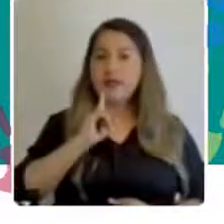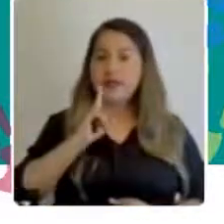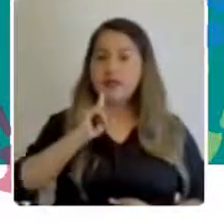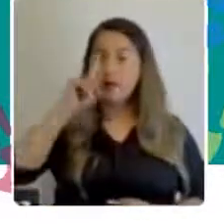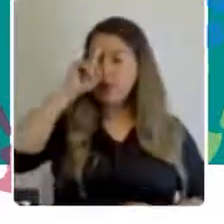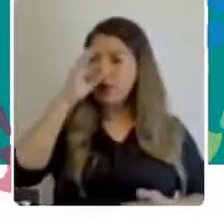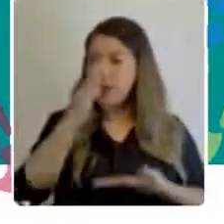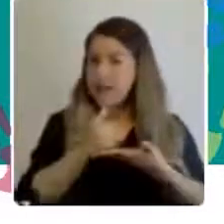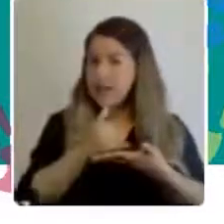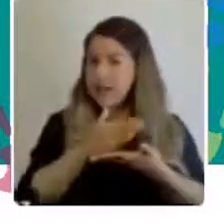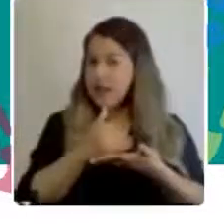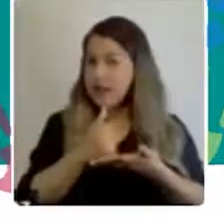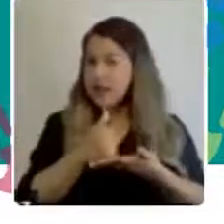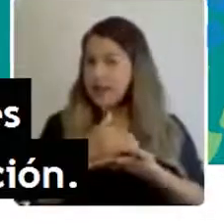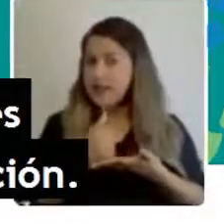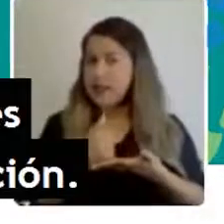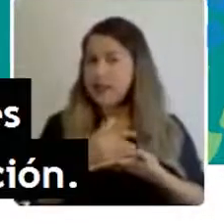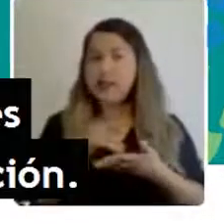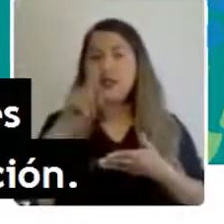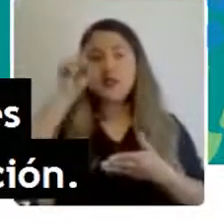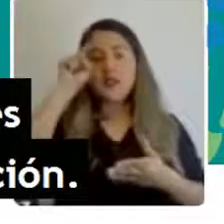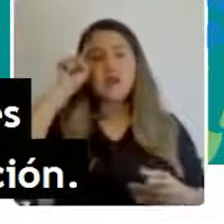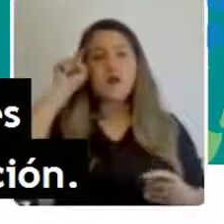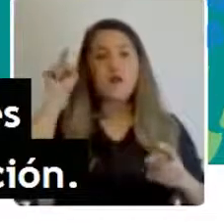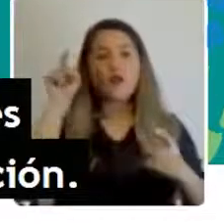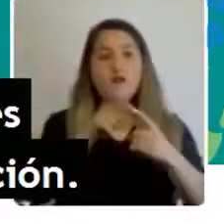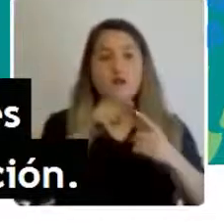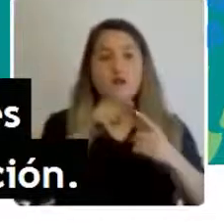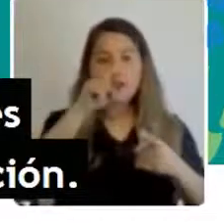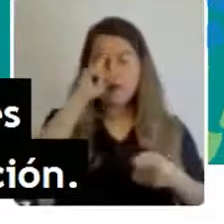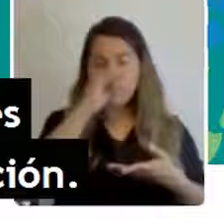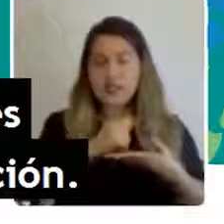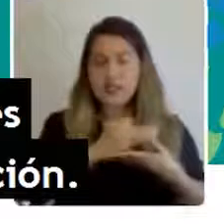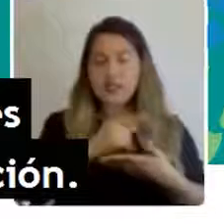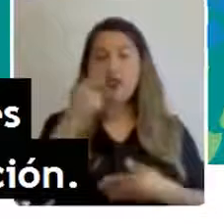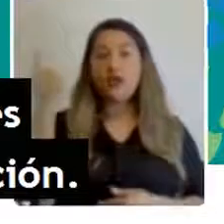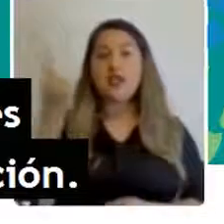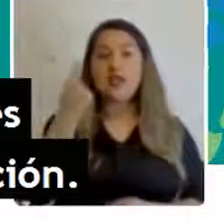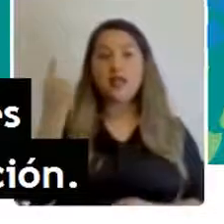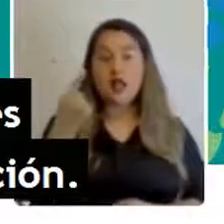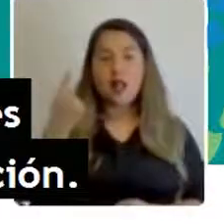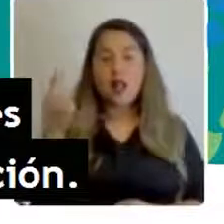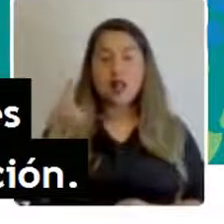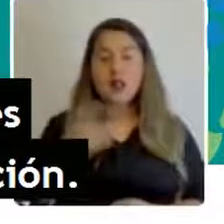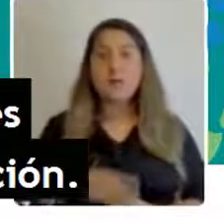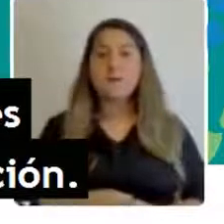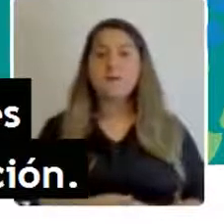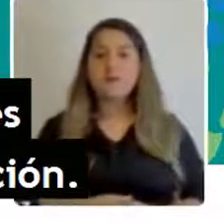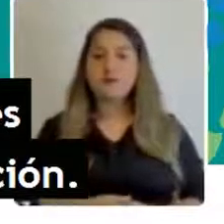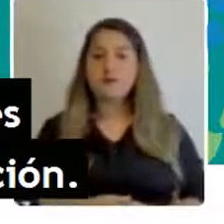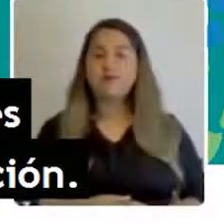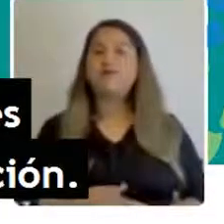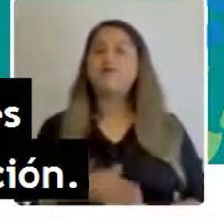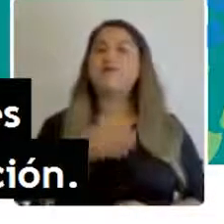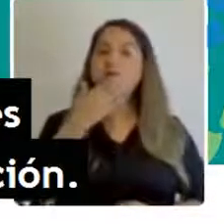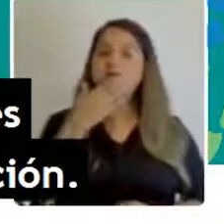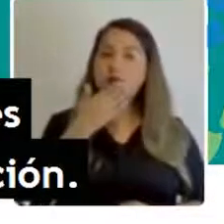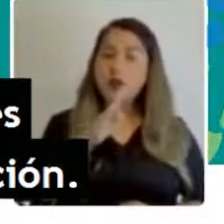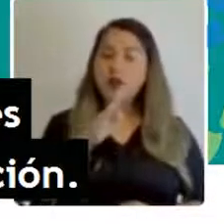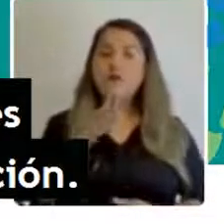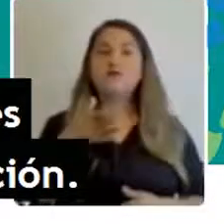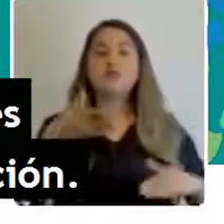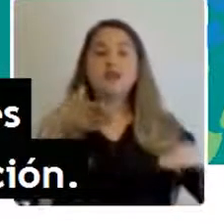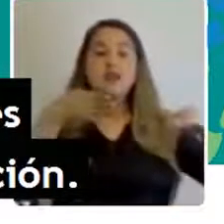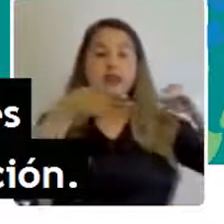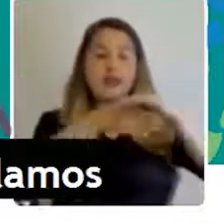which means to improve, in general, to improve patient access to diagnosis,